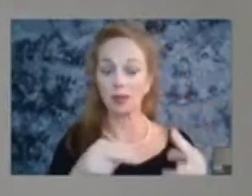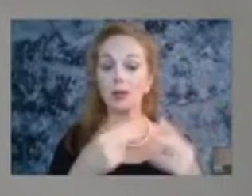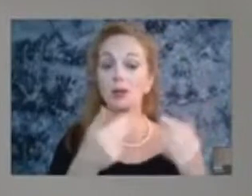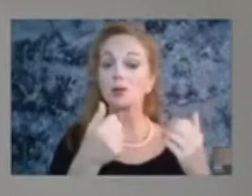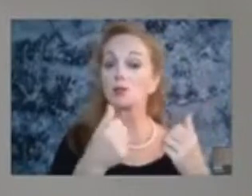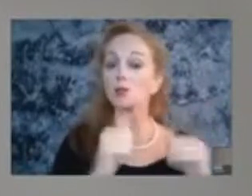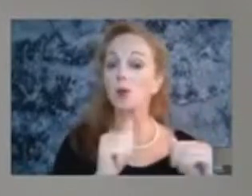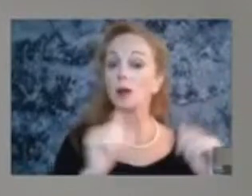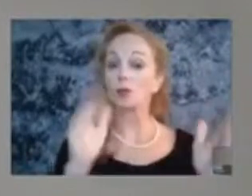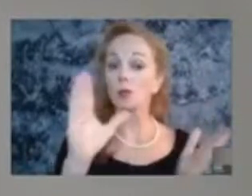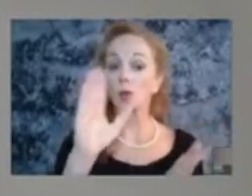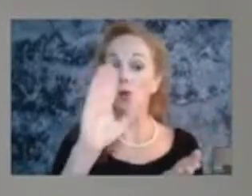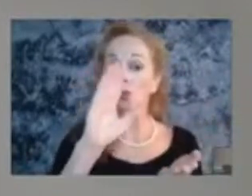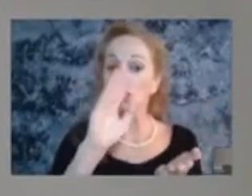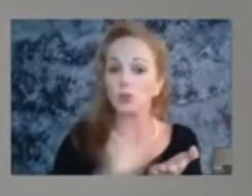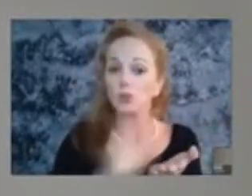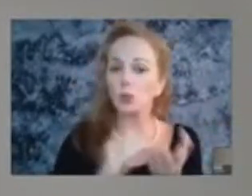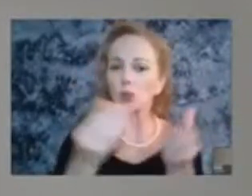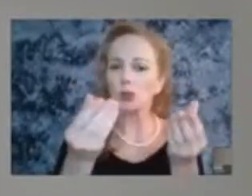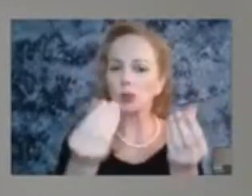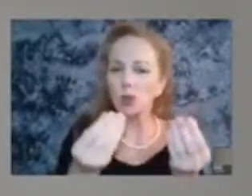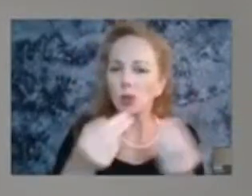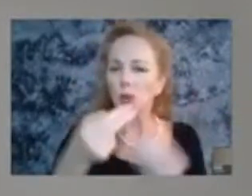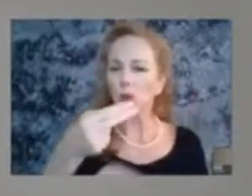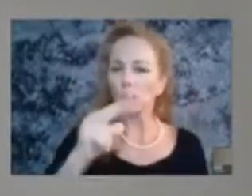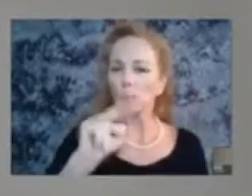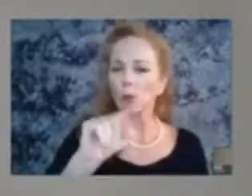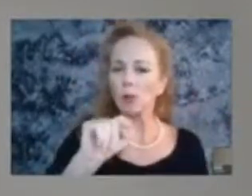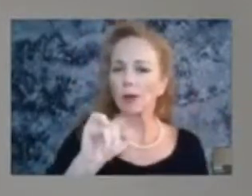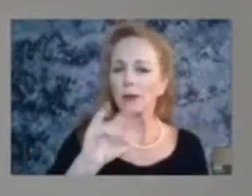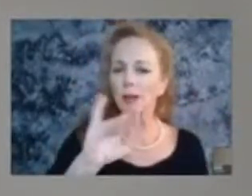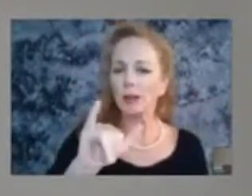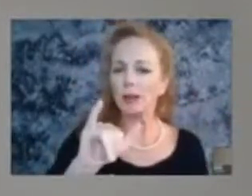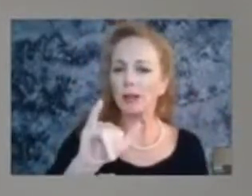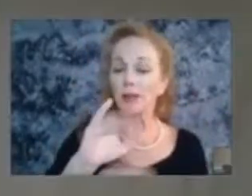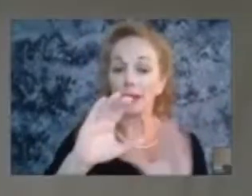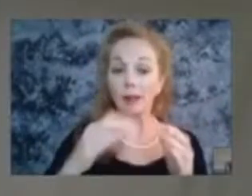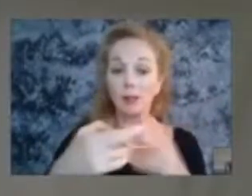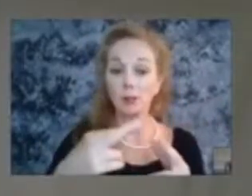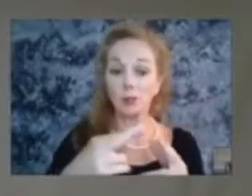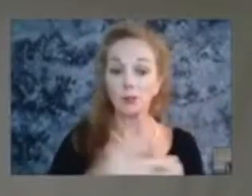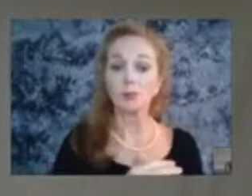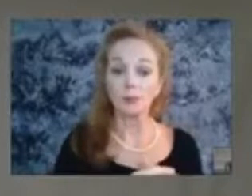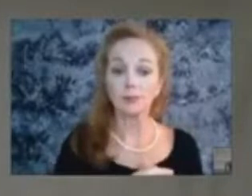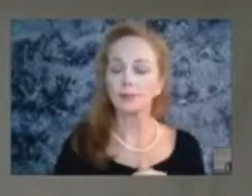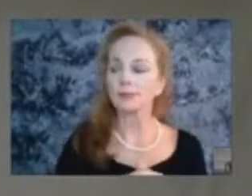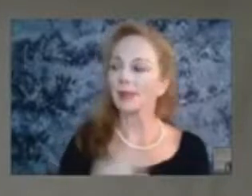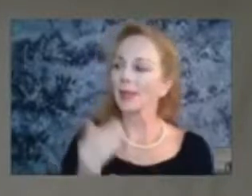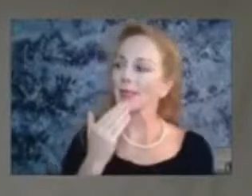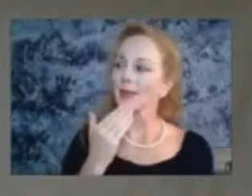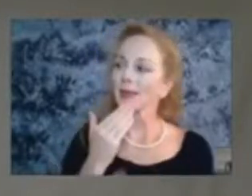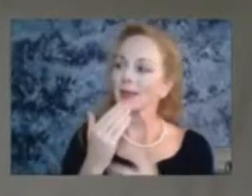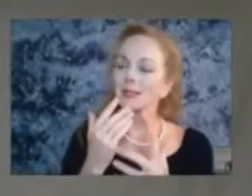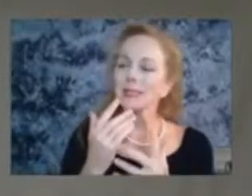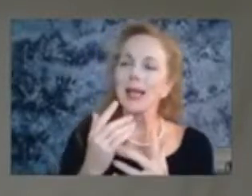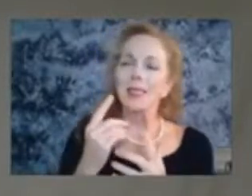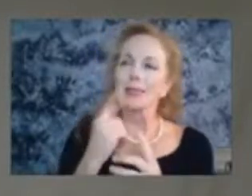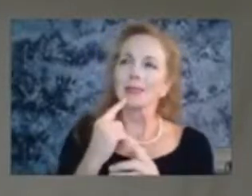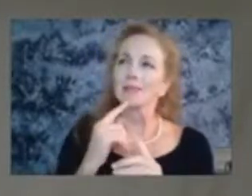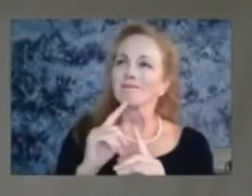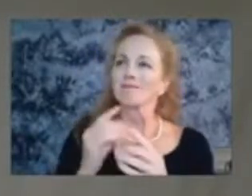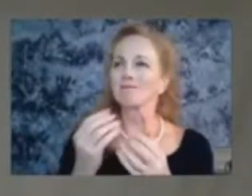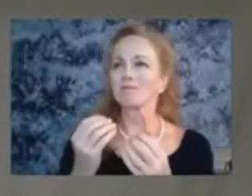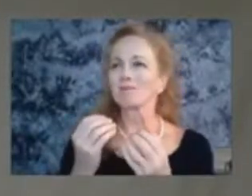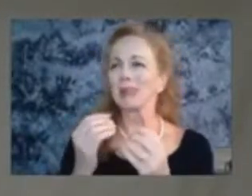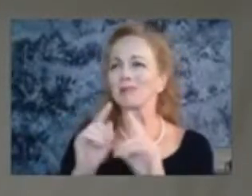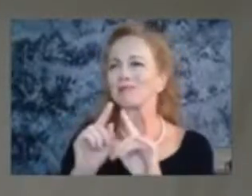reduce that humidification in those classrooms. Okay. All right, well, thank you. Again, I think there are just a lot of ways to combat this, and it's something